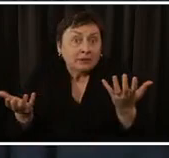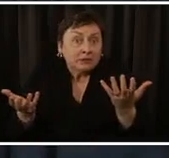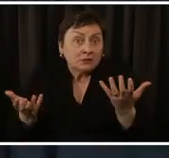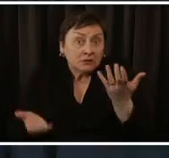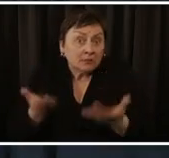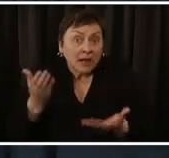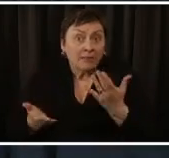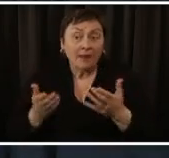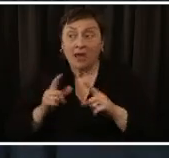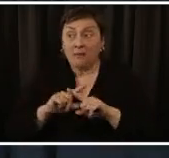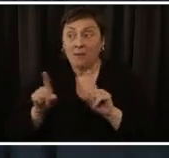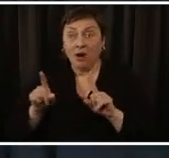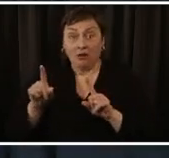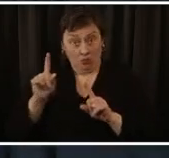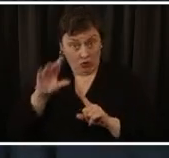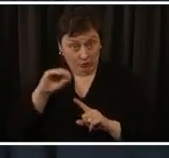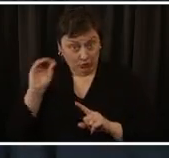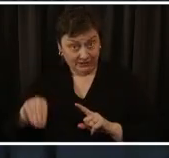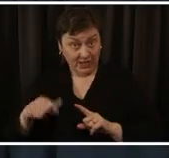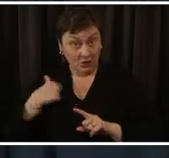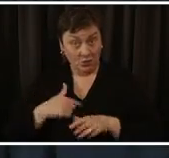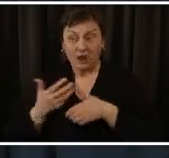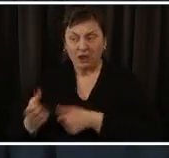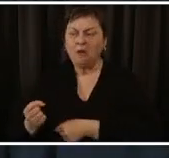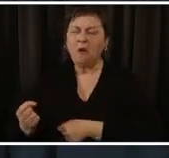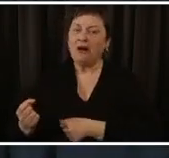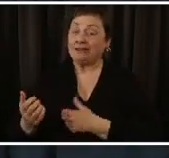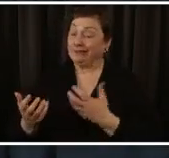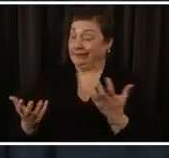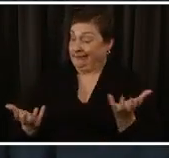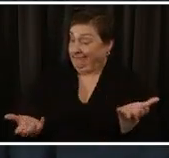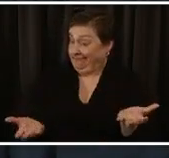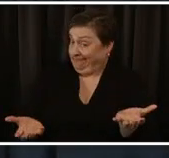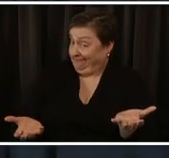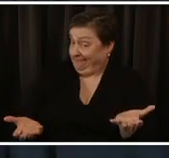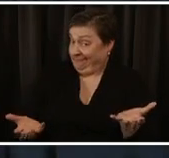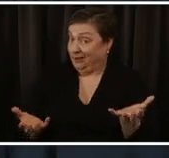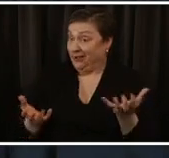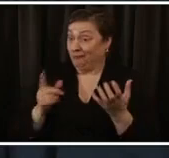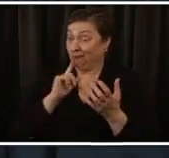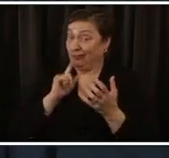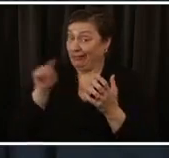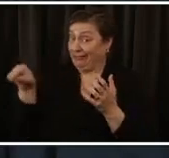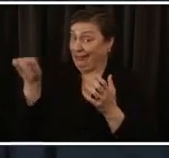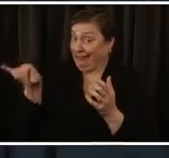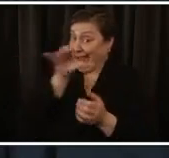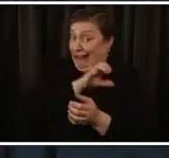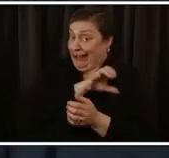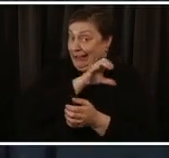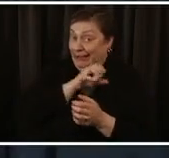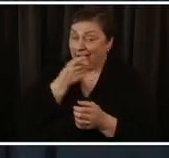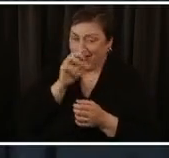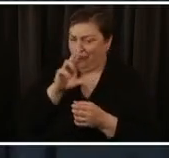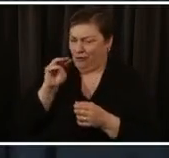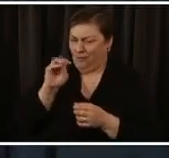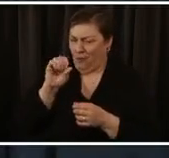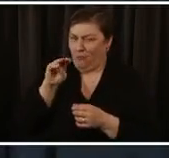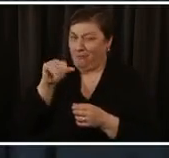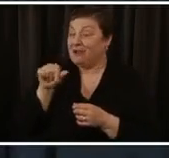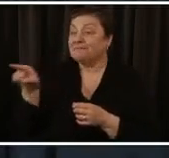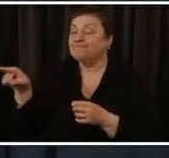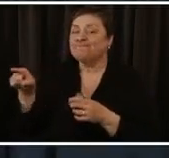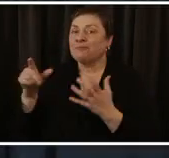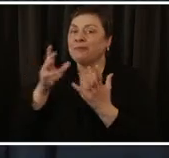anybody should bank on. We don't have the confidence to be able to say, based on the improper storage protocols and the logging